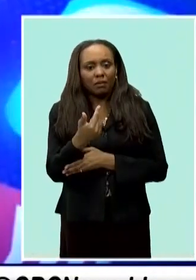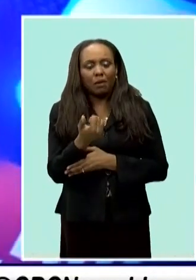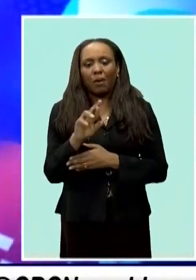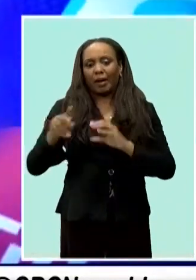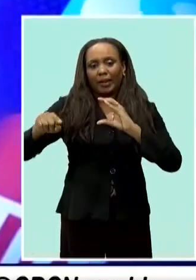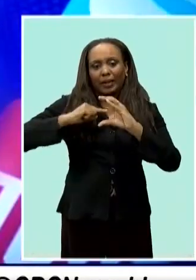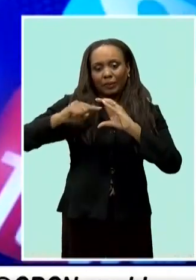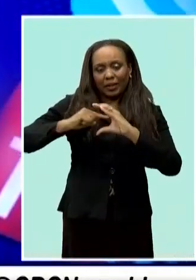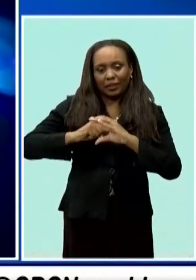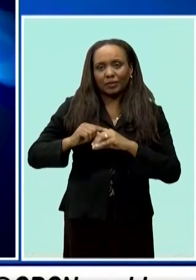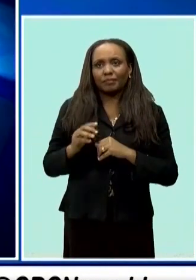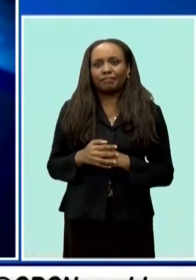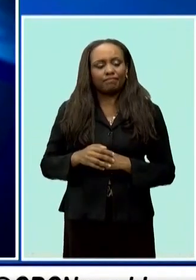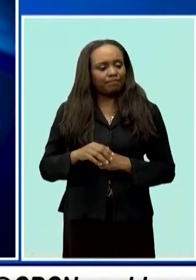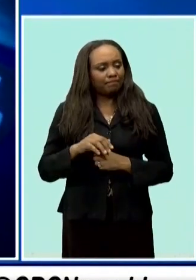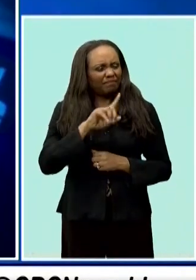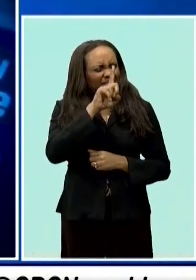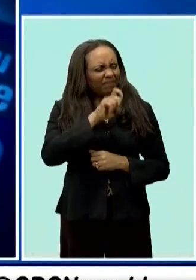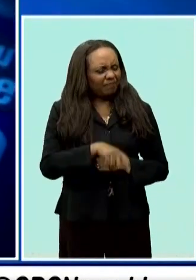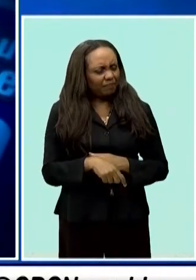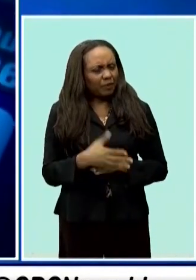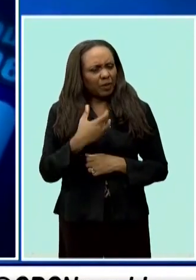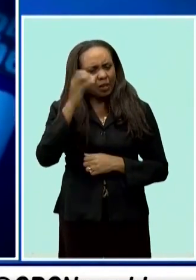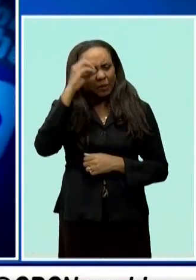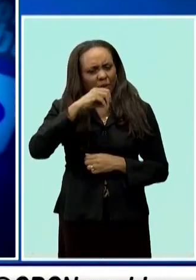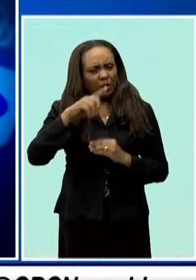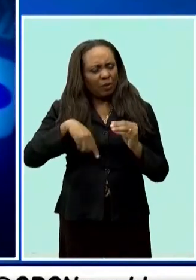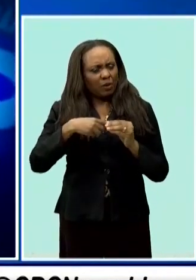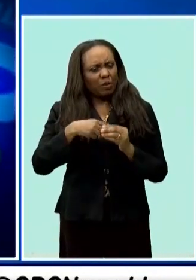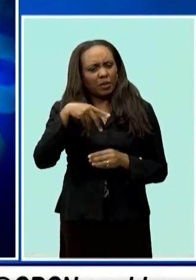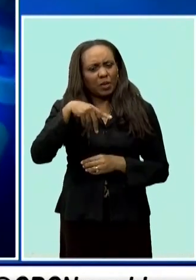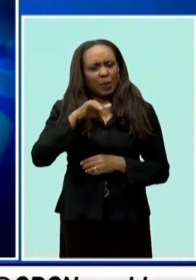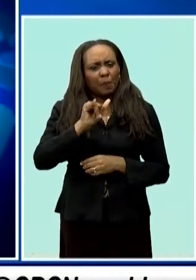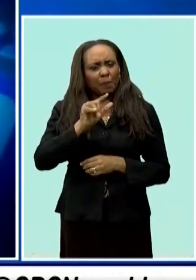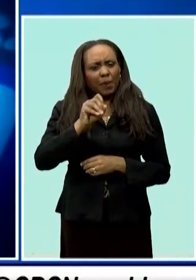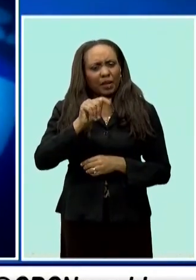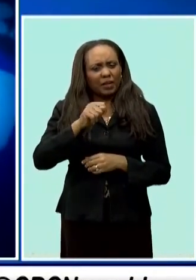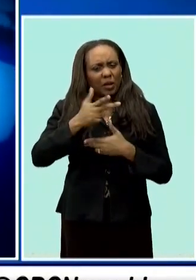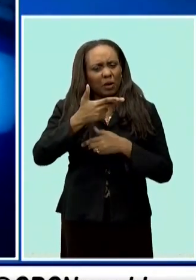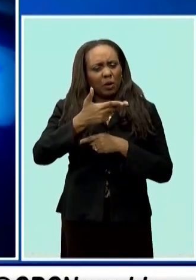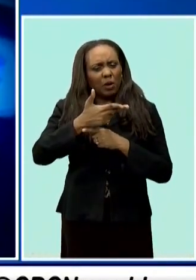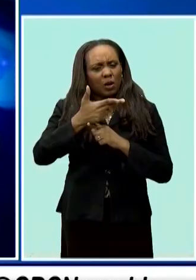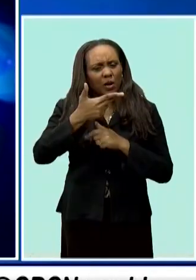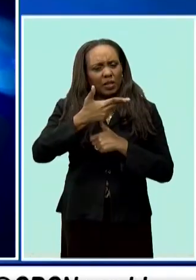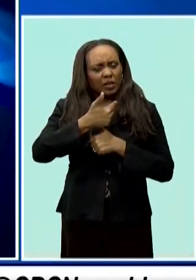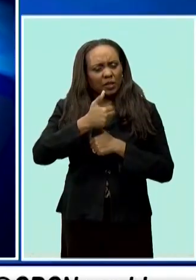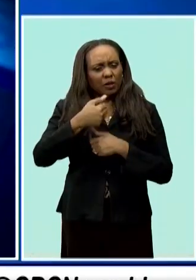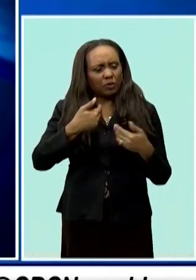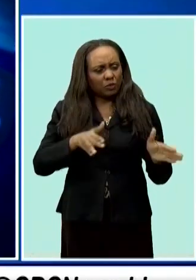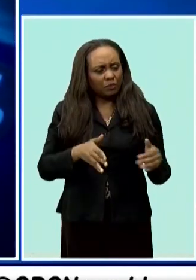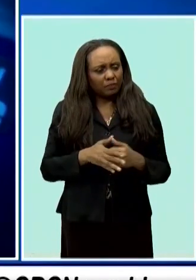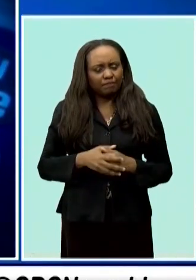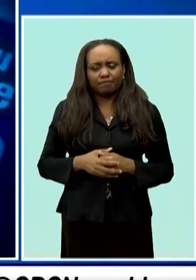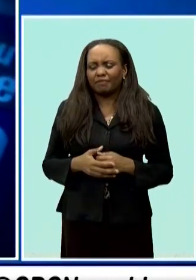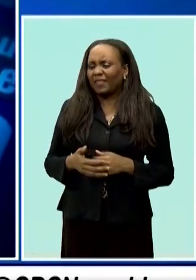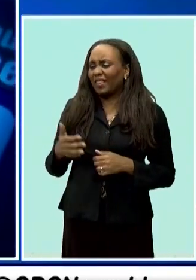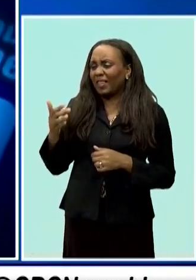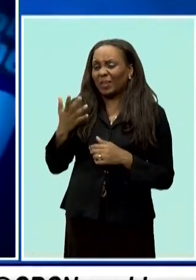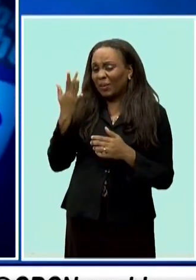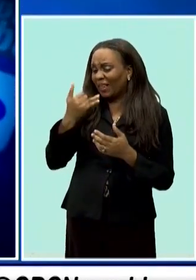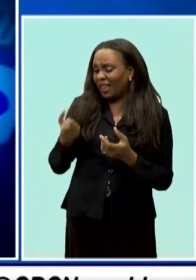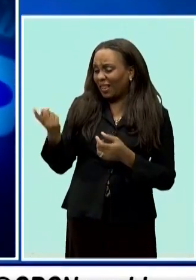damage was caused to Rihanna's business endeavors, and so he shouldn't have to pay her anything, and he is seeking to have the suit dismissed immediately.